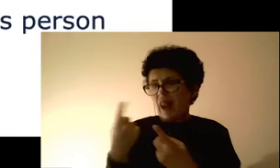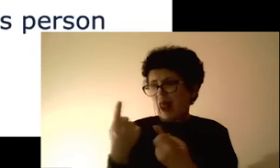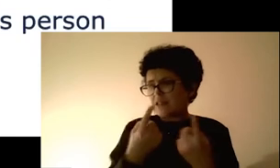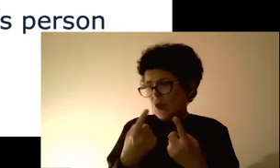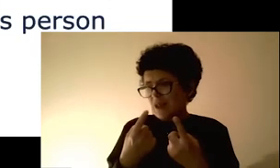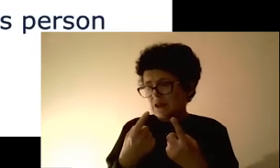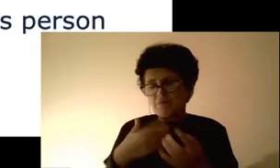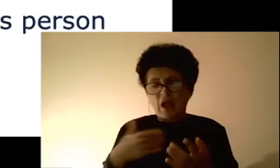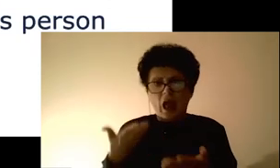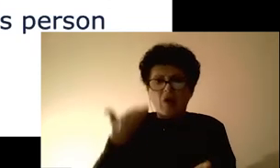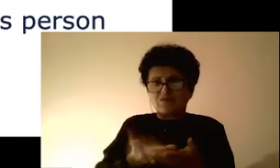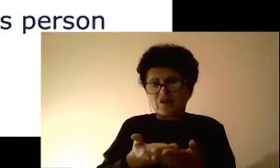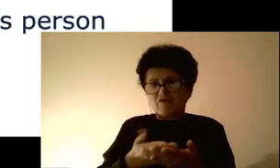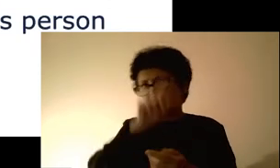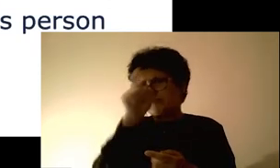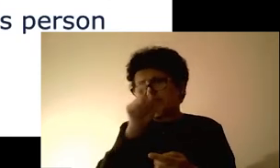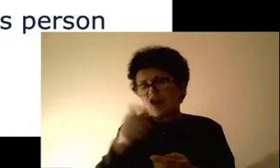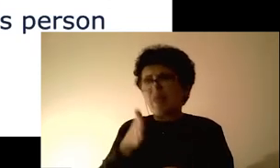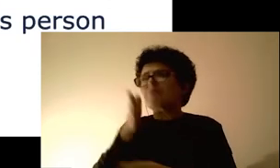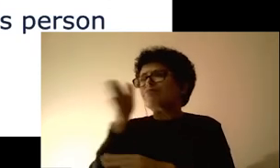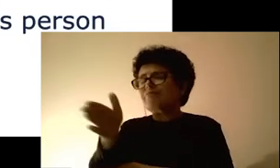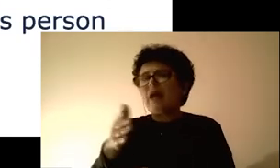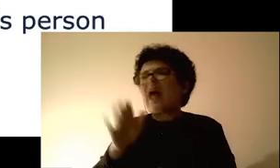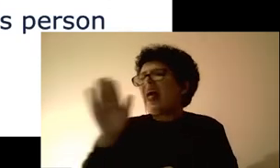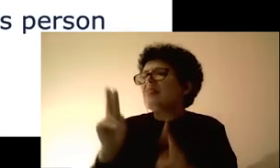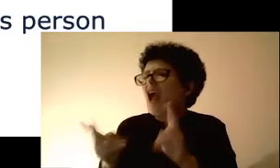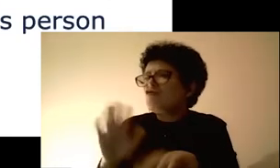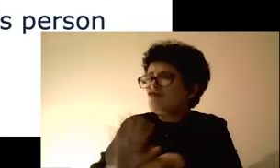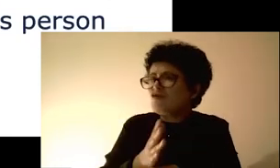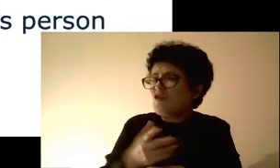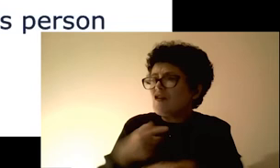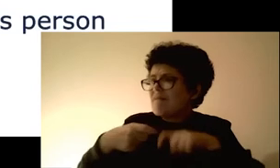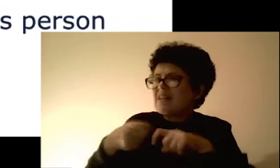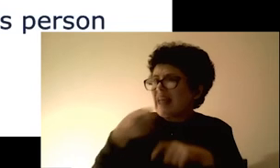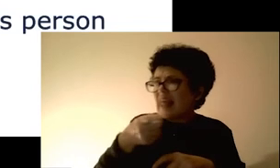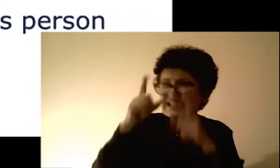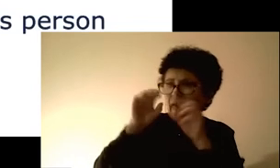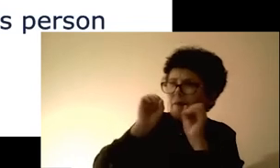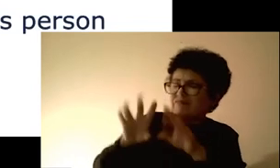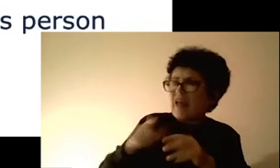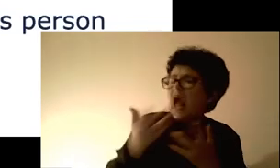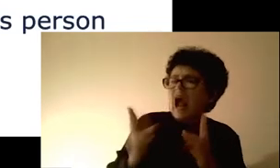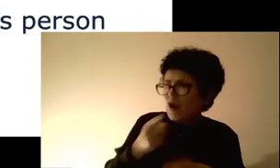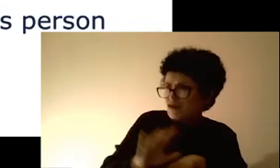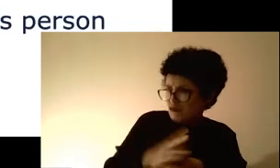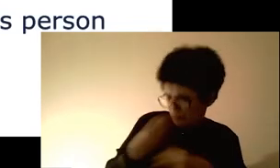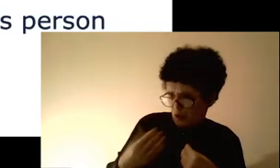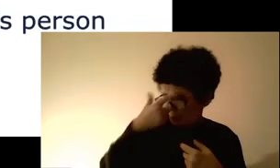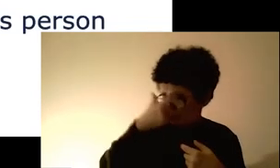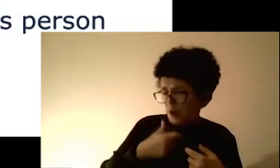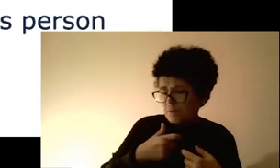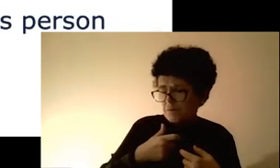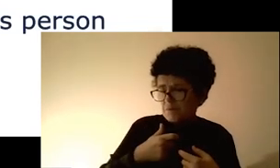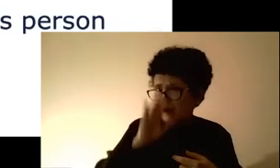to check with her and her feelings. And then you have to say it's okay to look at pictures, in your